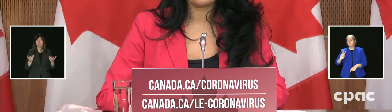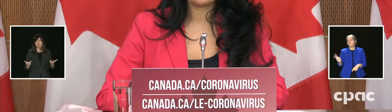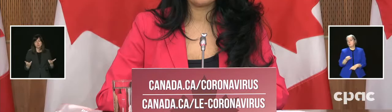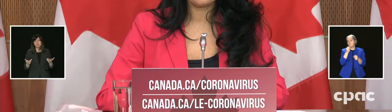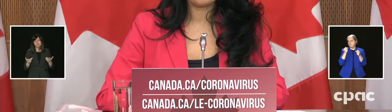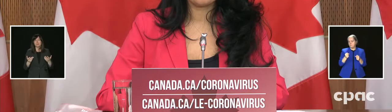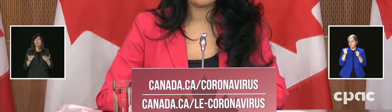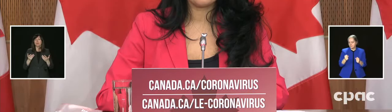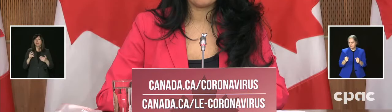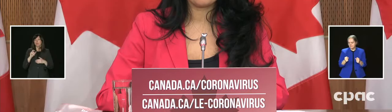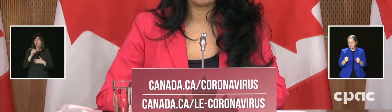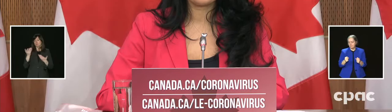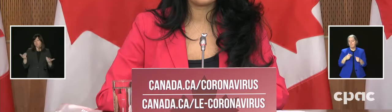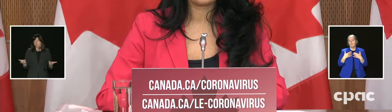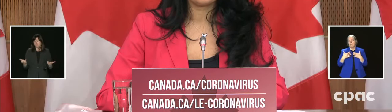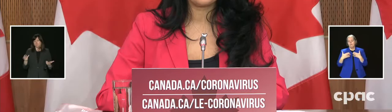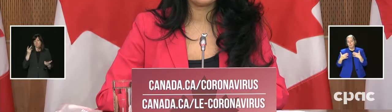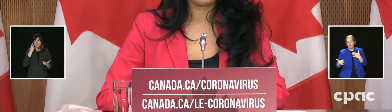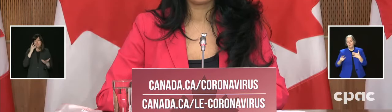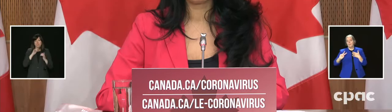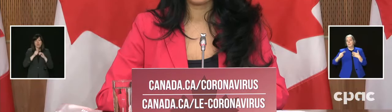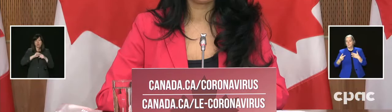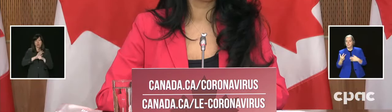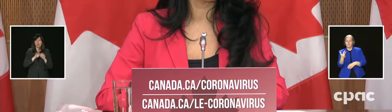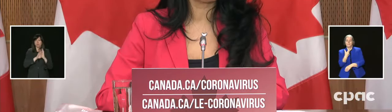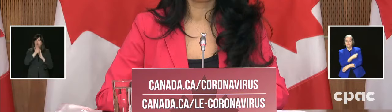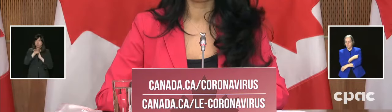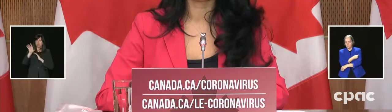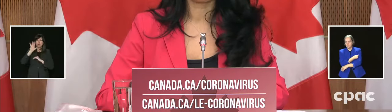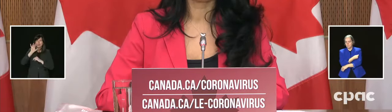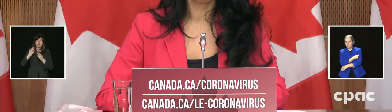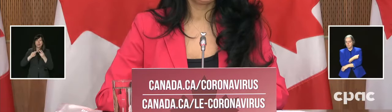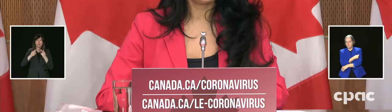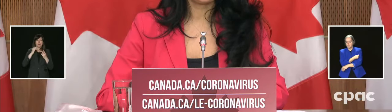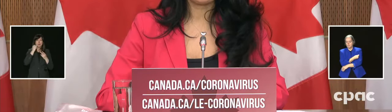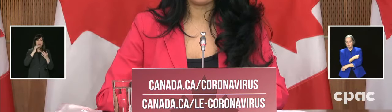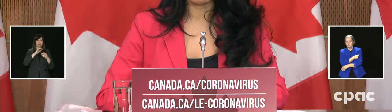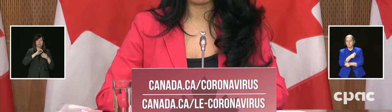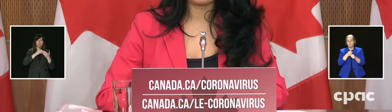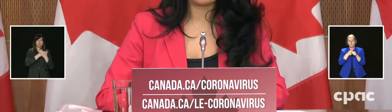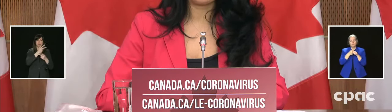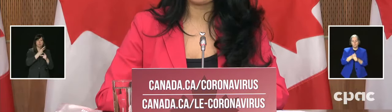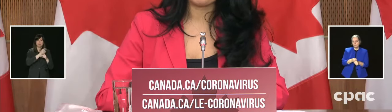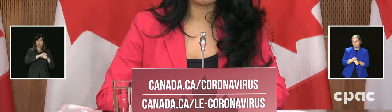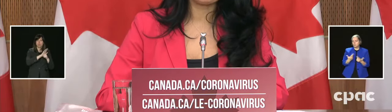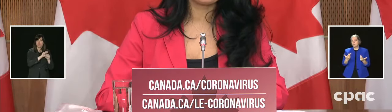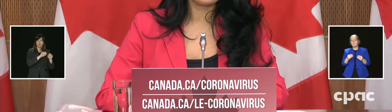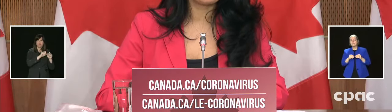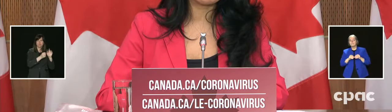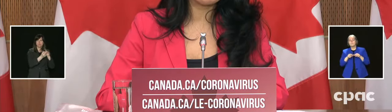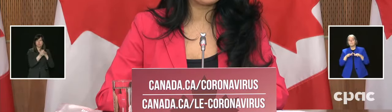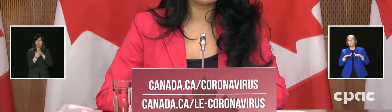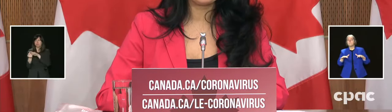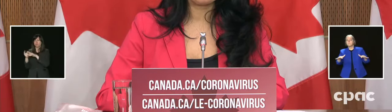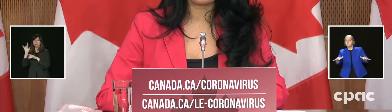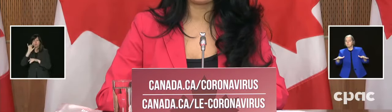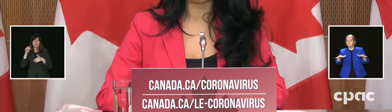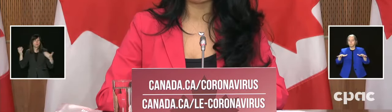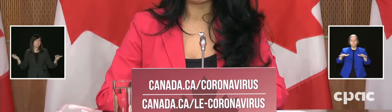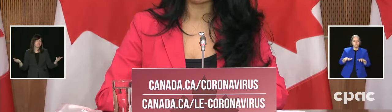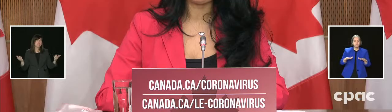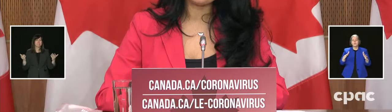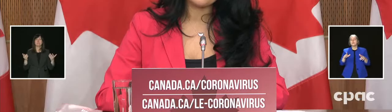doses, depending on where we are with respect to the pandemic and variants and all of that. So I would think that we'd